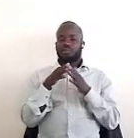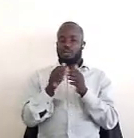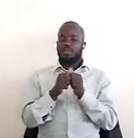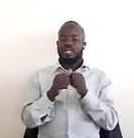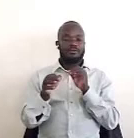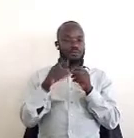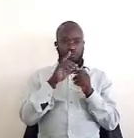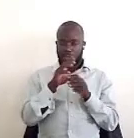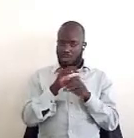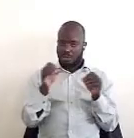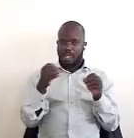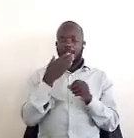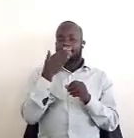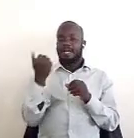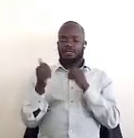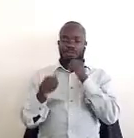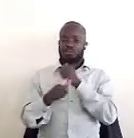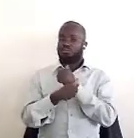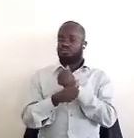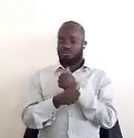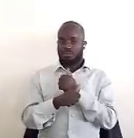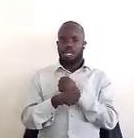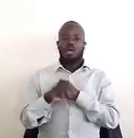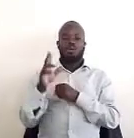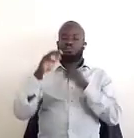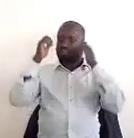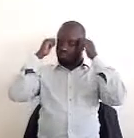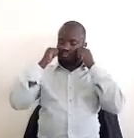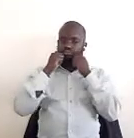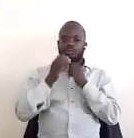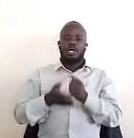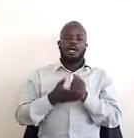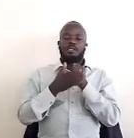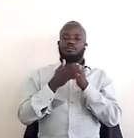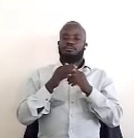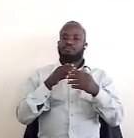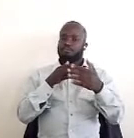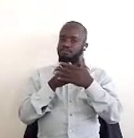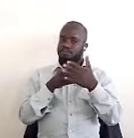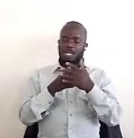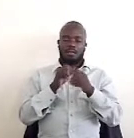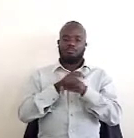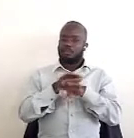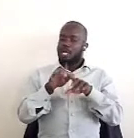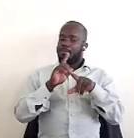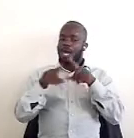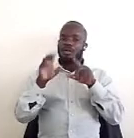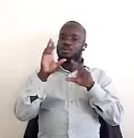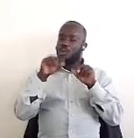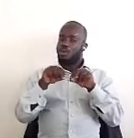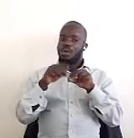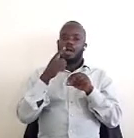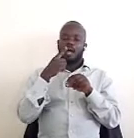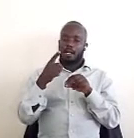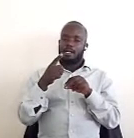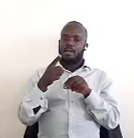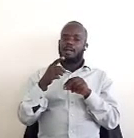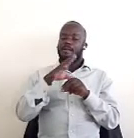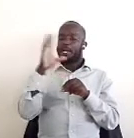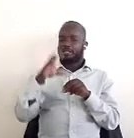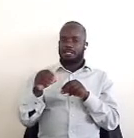with. If you are unsure, it is best not to risk it. Using condoms helps prevent transmission, but there is